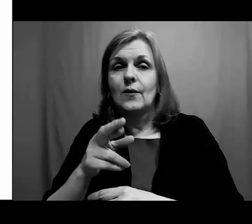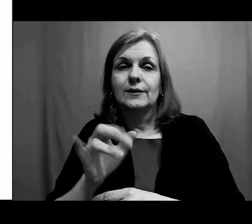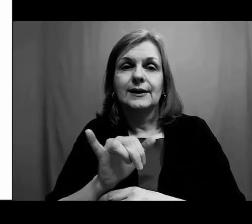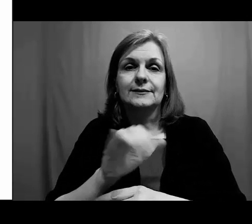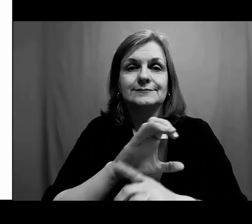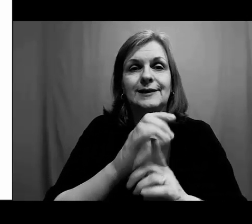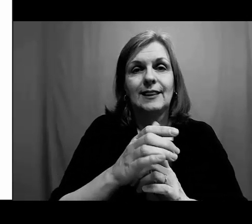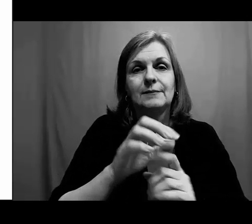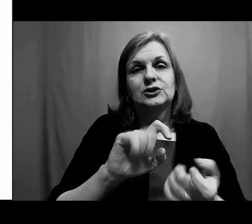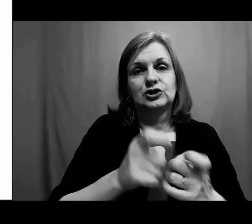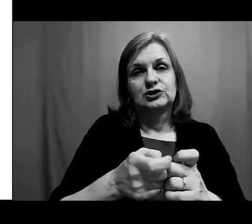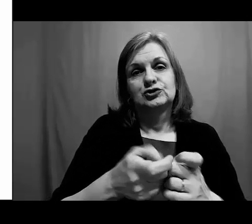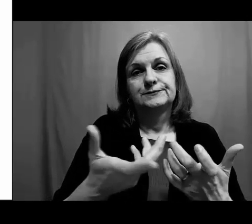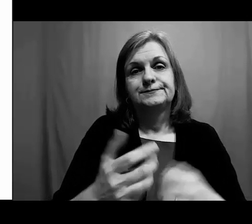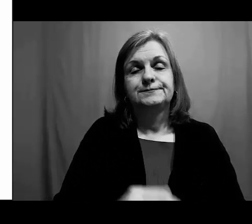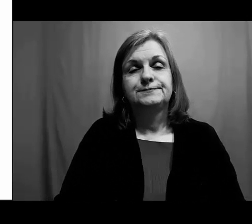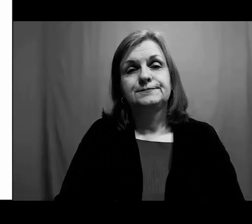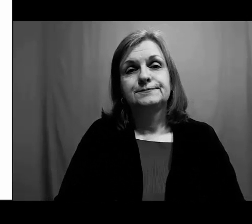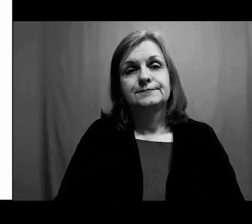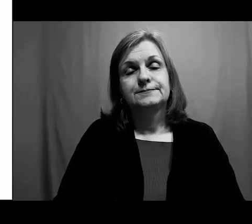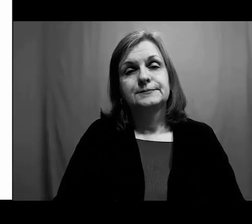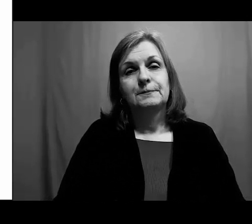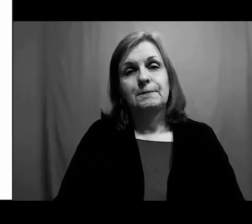or as we said, climate change,